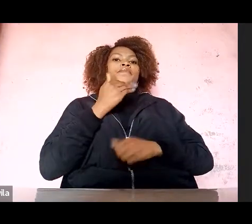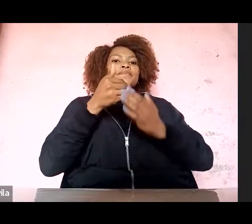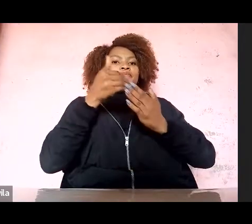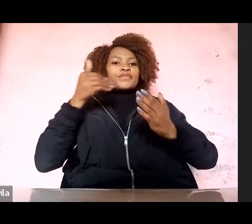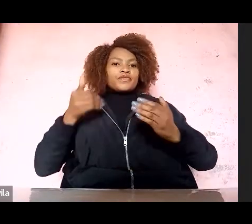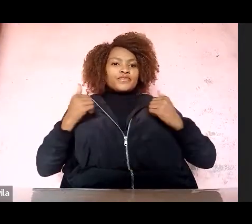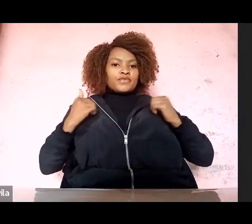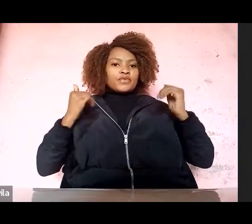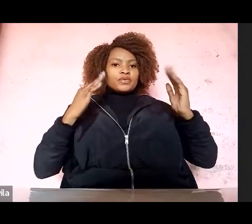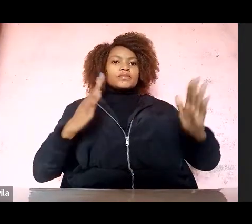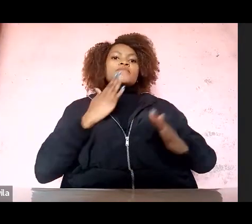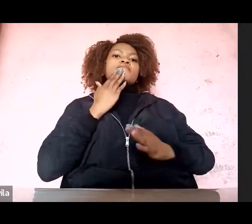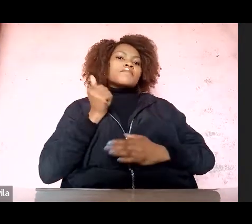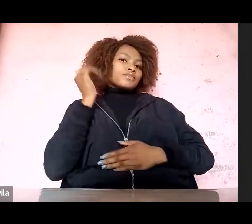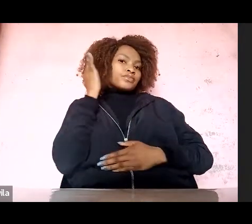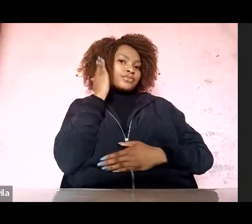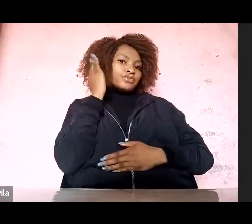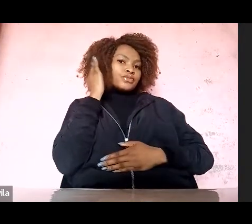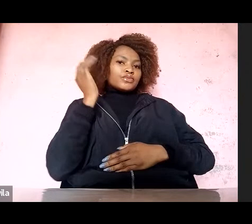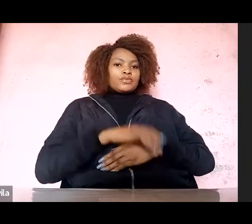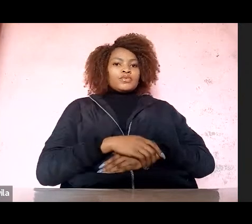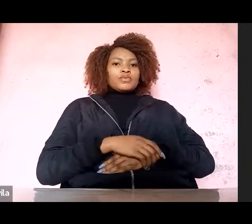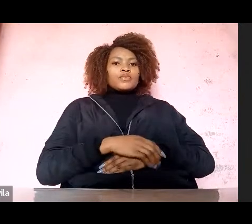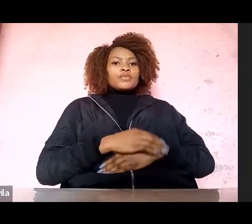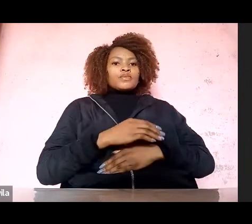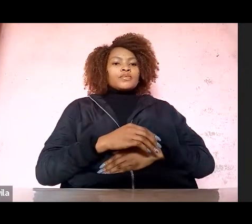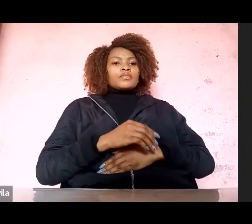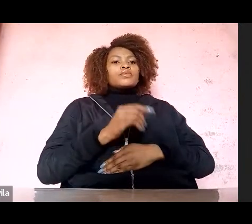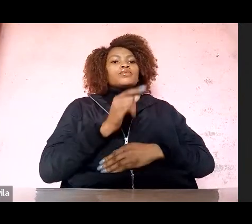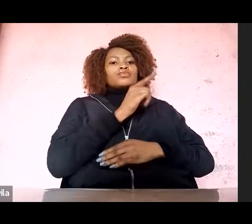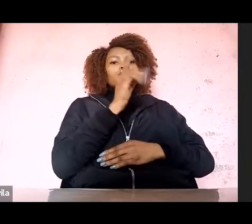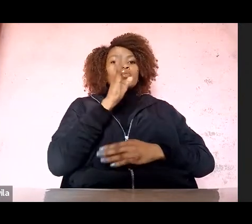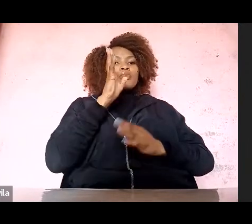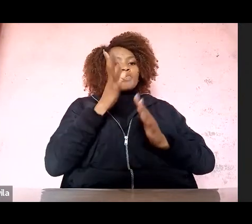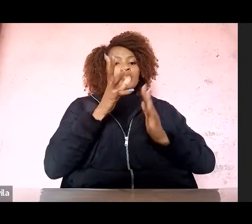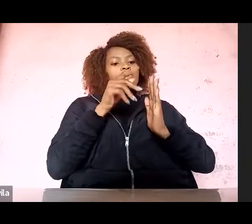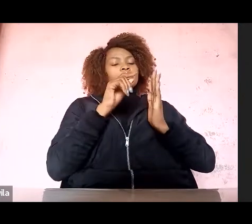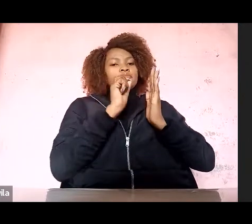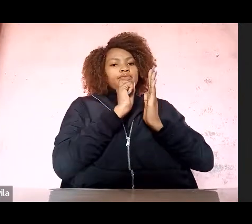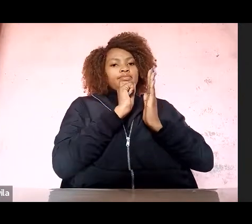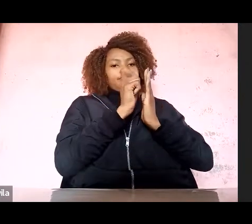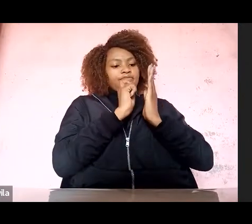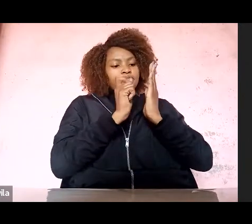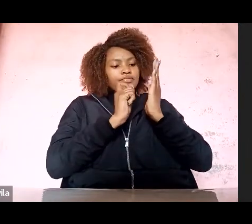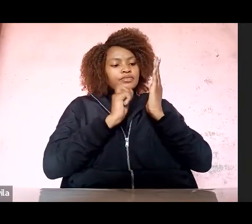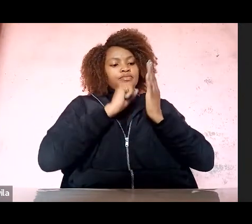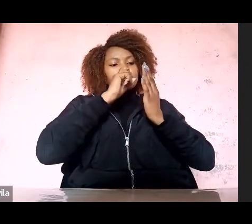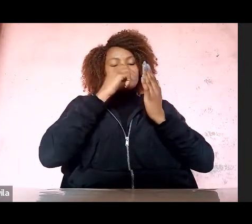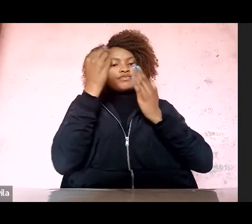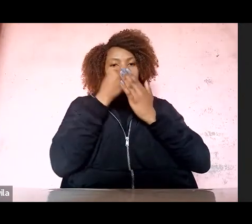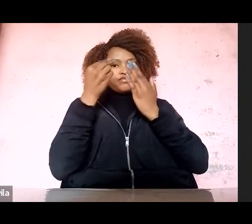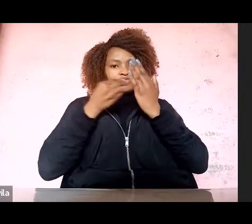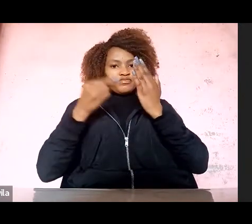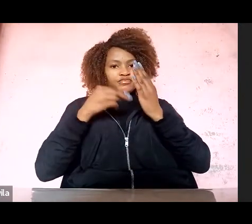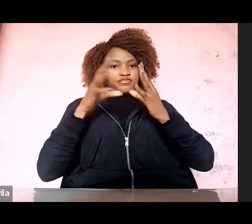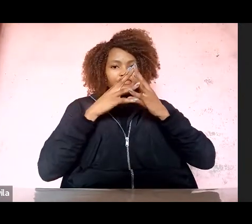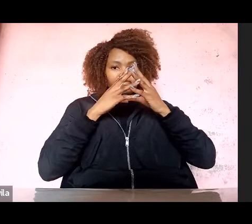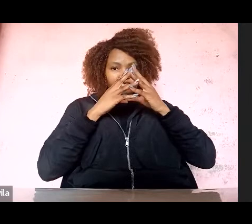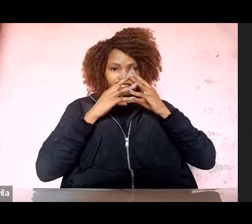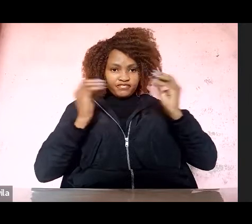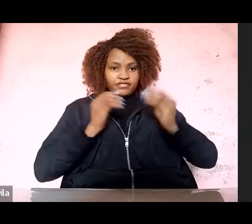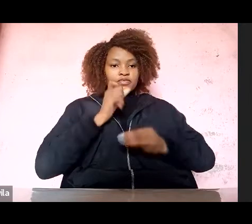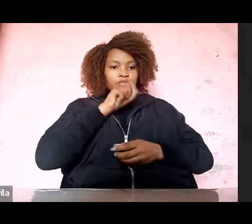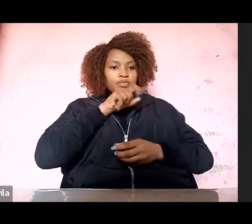You will be prompted to complete a short survey at the end of the program. Kindly take time to complete the survey as it will assist us